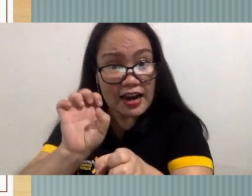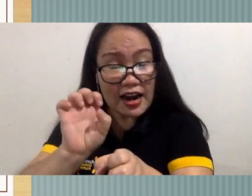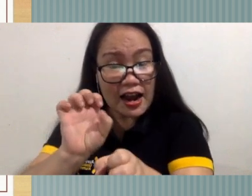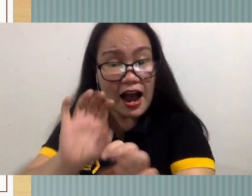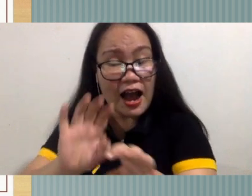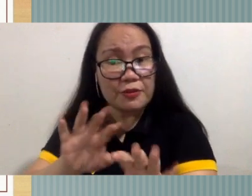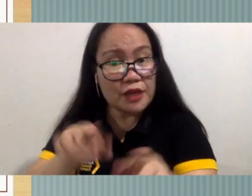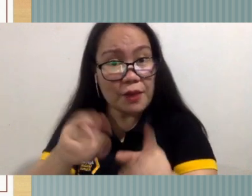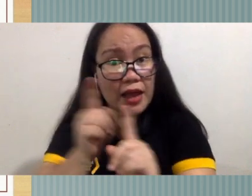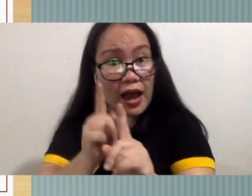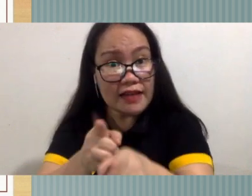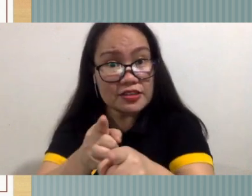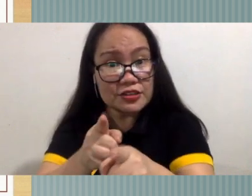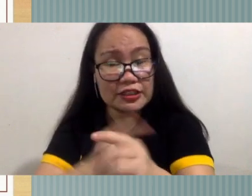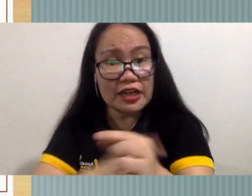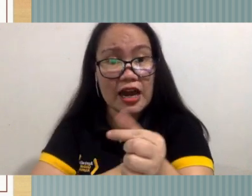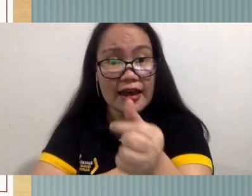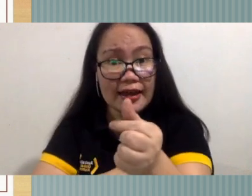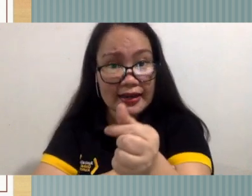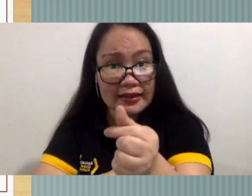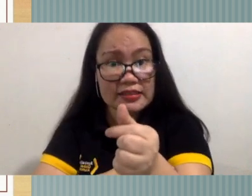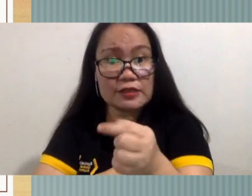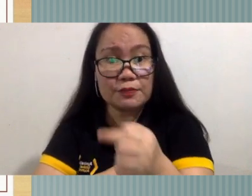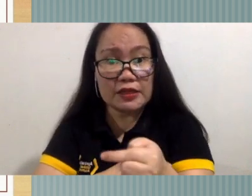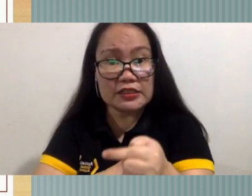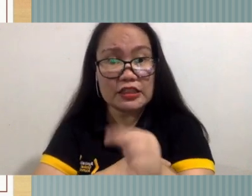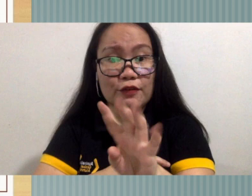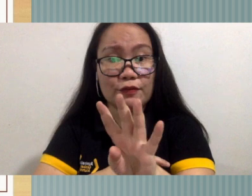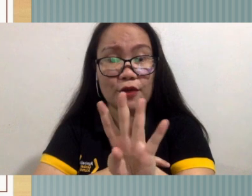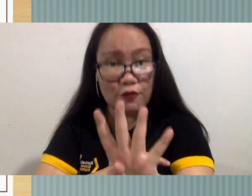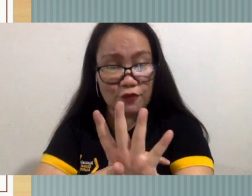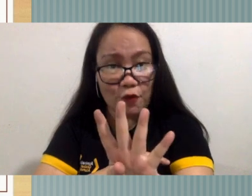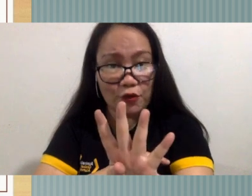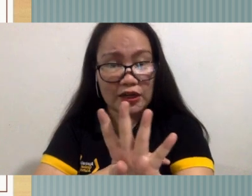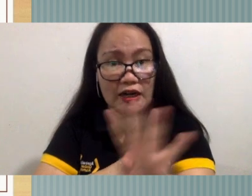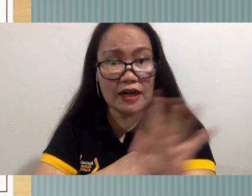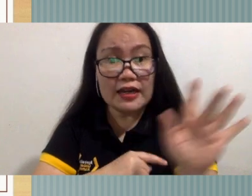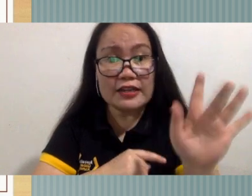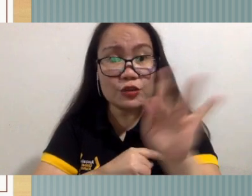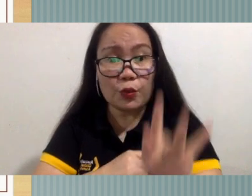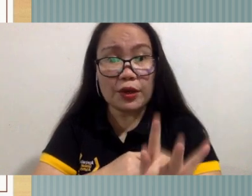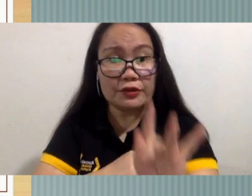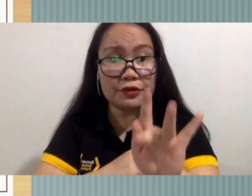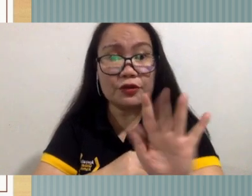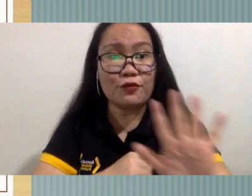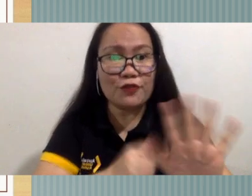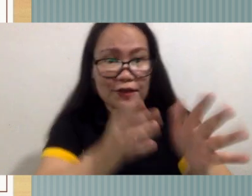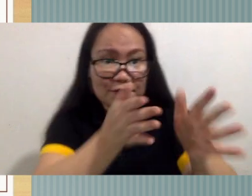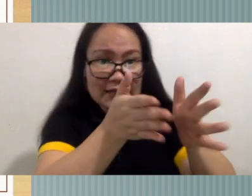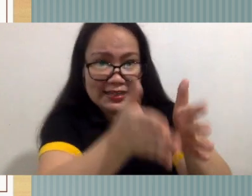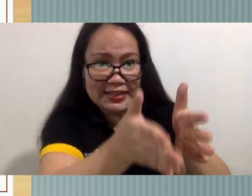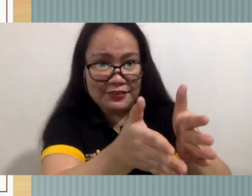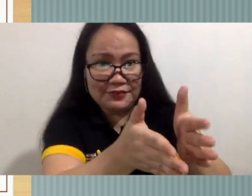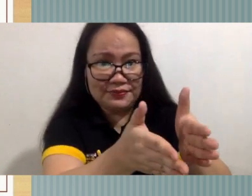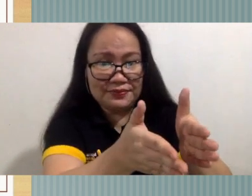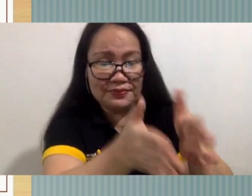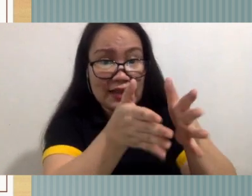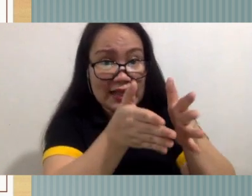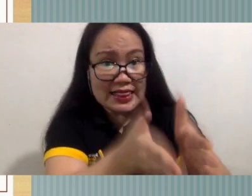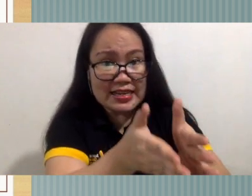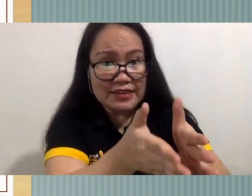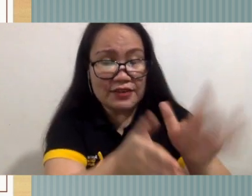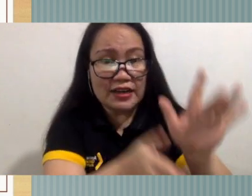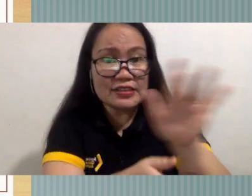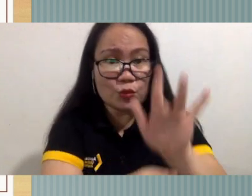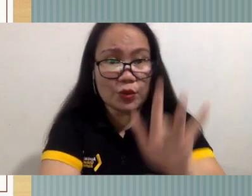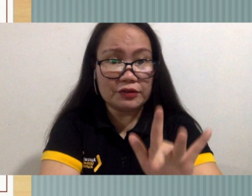so extract natin yon. We will have x is equal to positive or negative 4 square root of